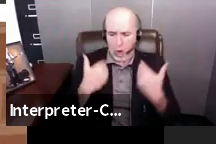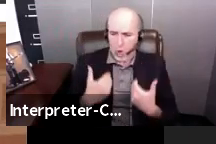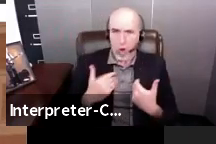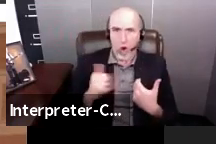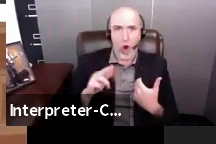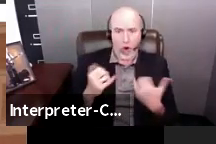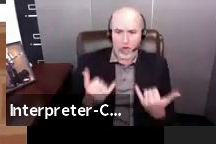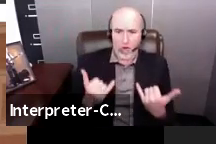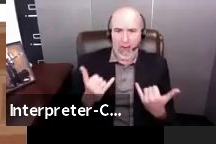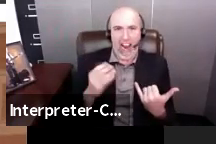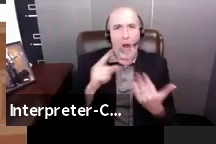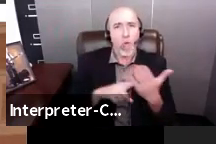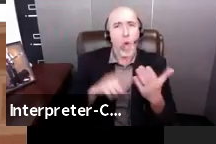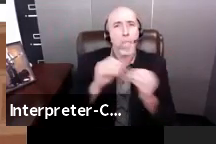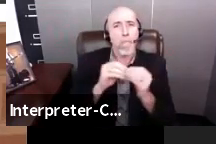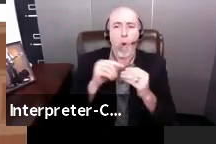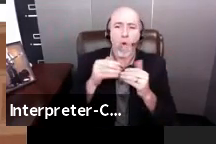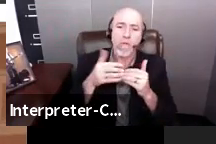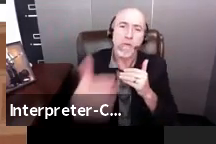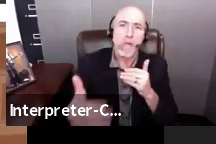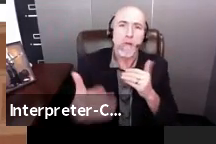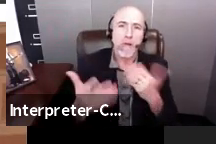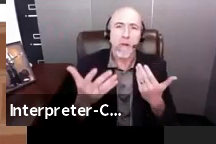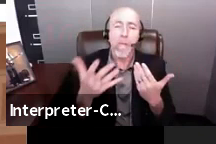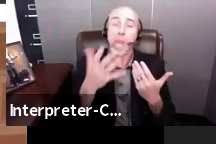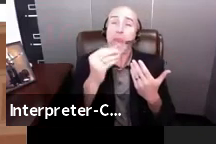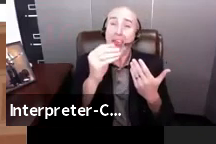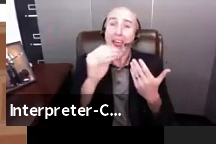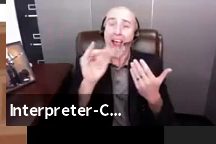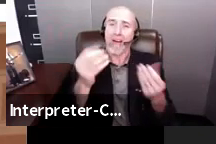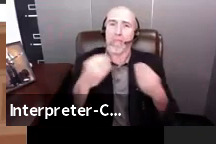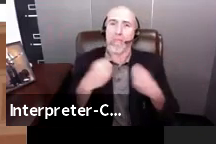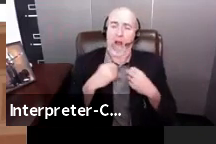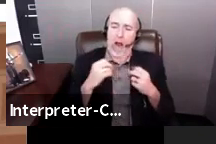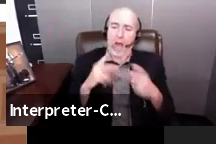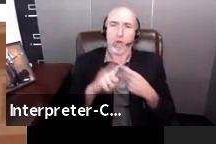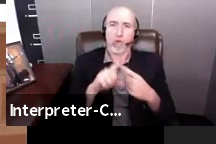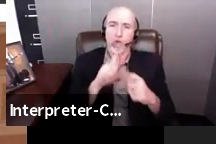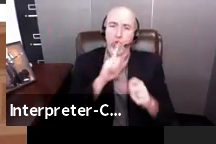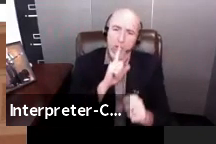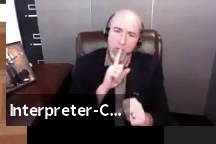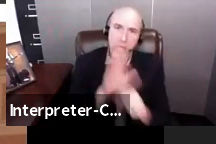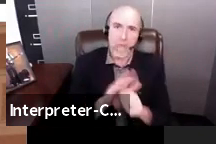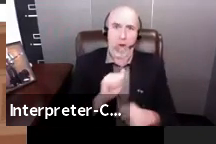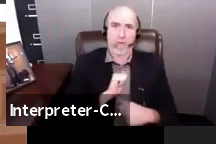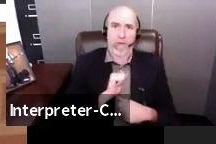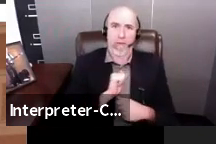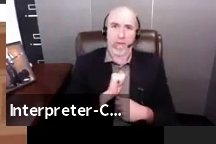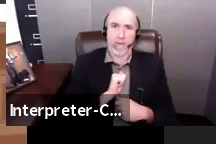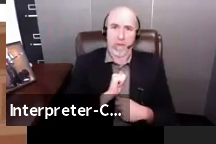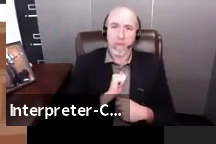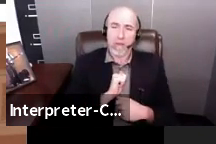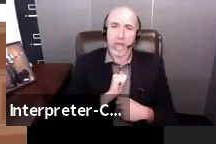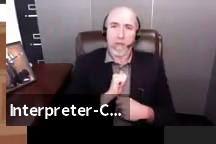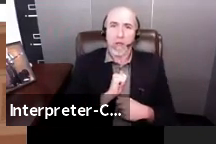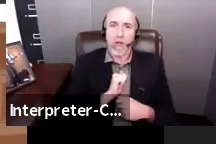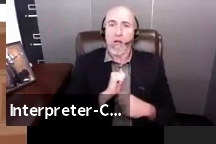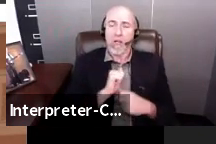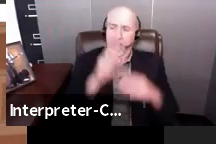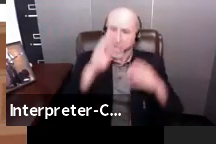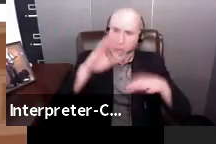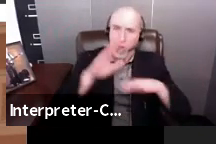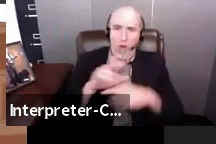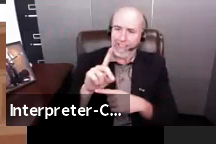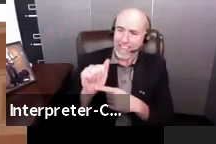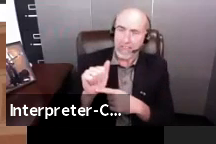where we need to go. It also provides us an opportunity to recommit ourselves to disability